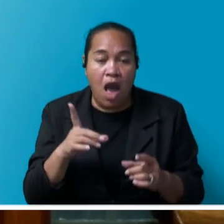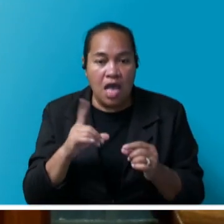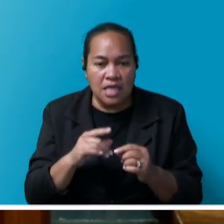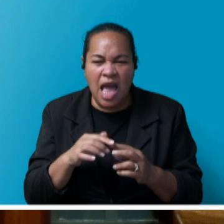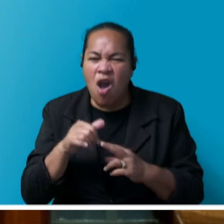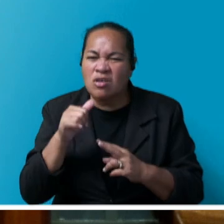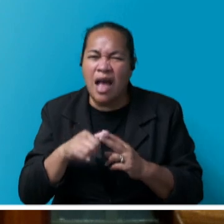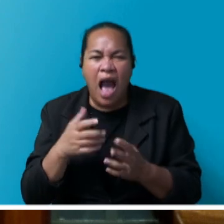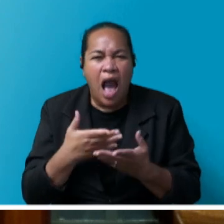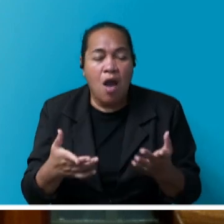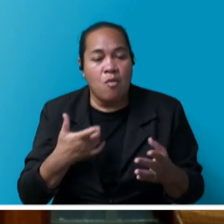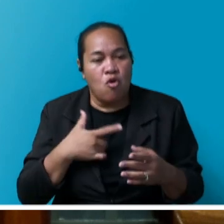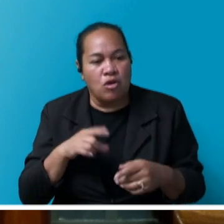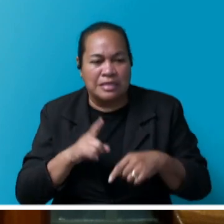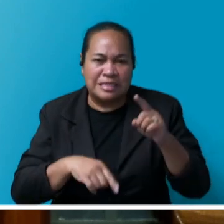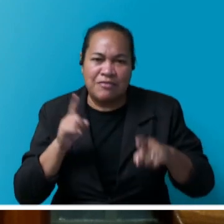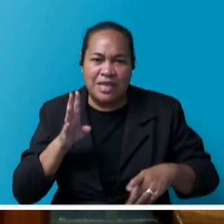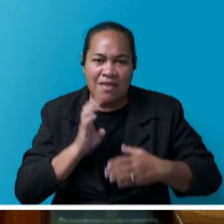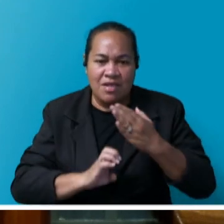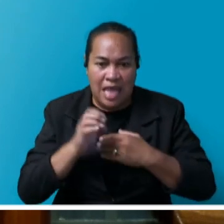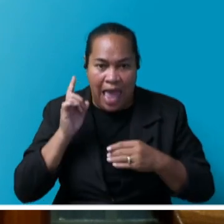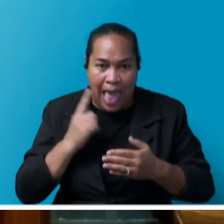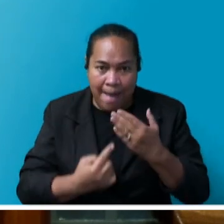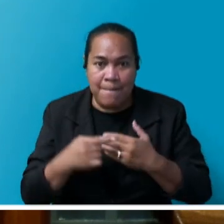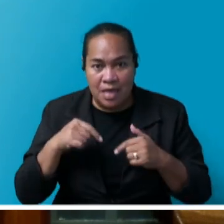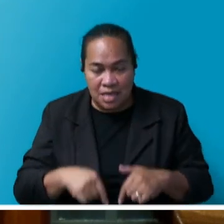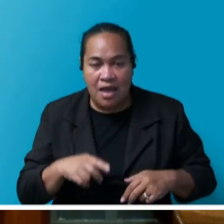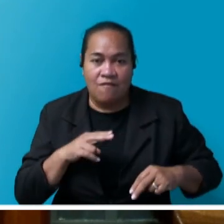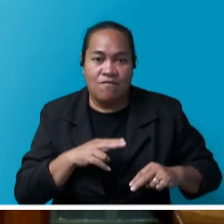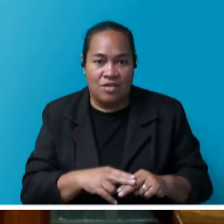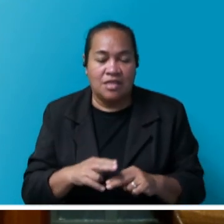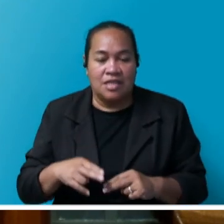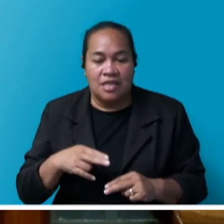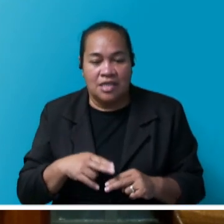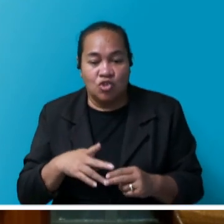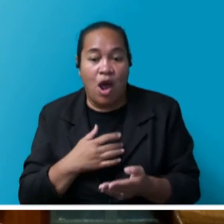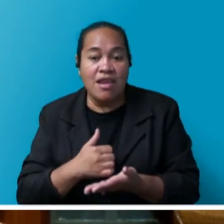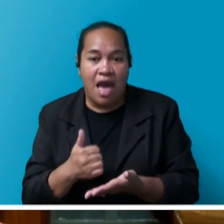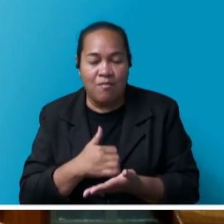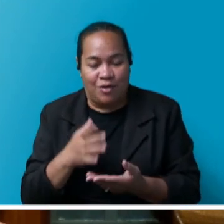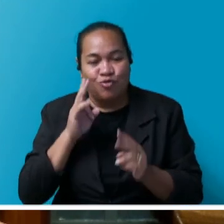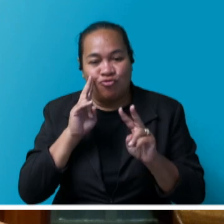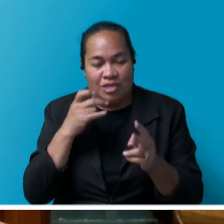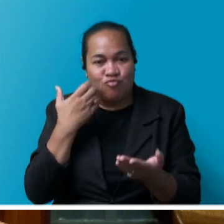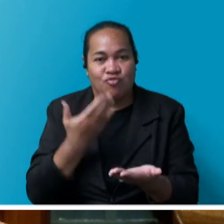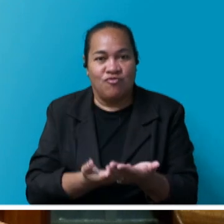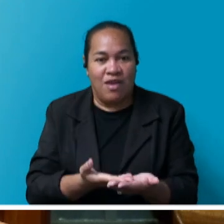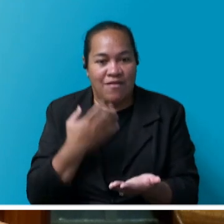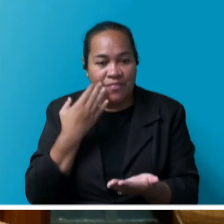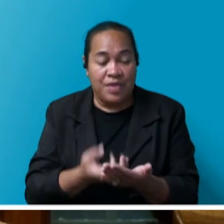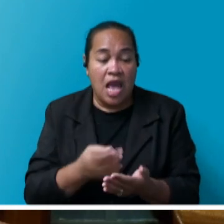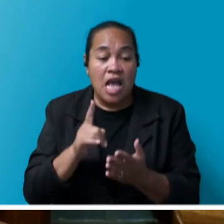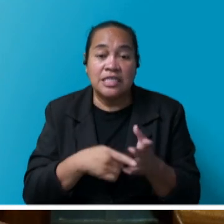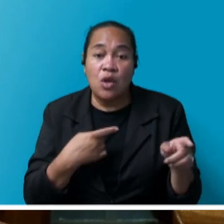renewed investor confidence driving development demand in Fiji. The numbers speak for themselves. In January